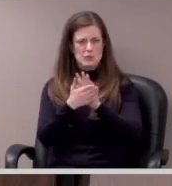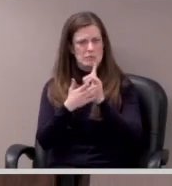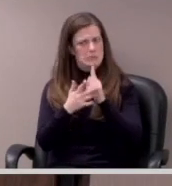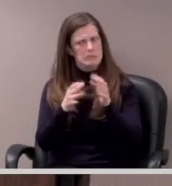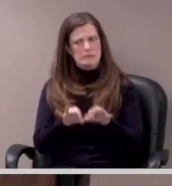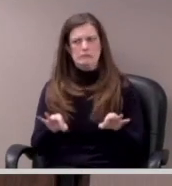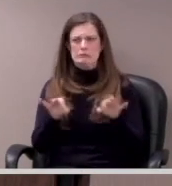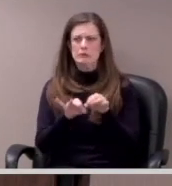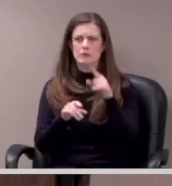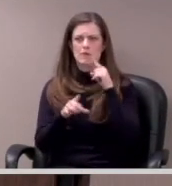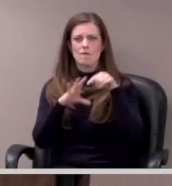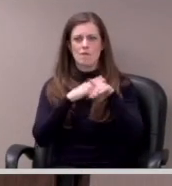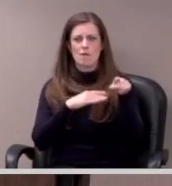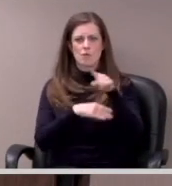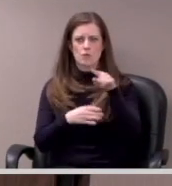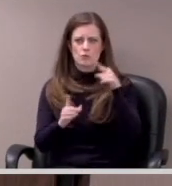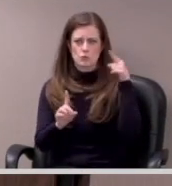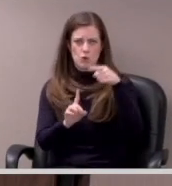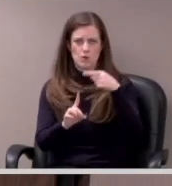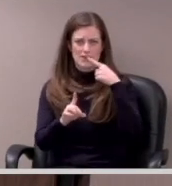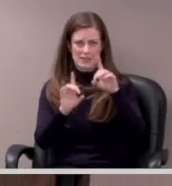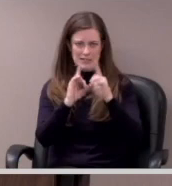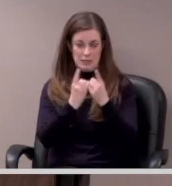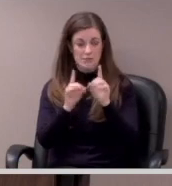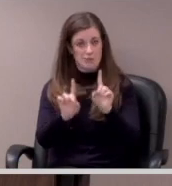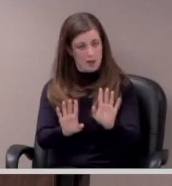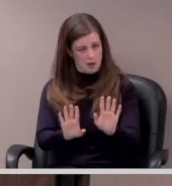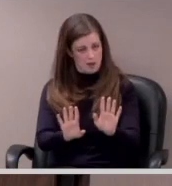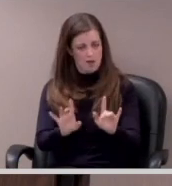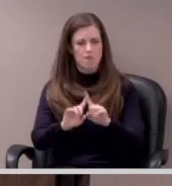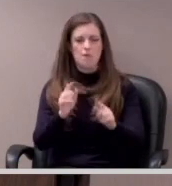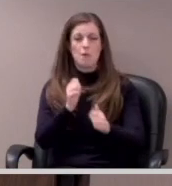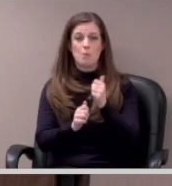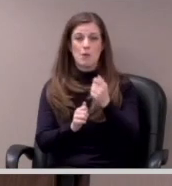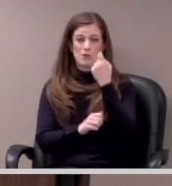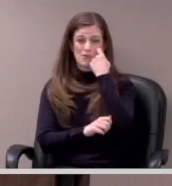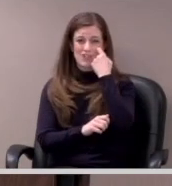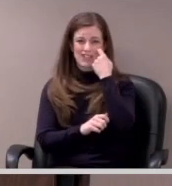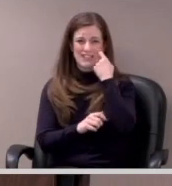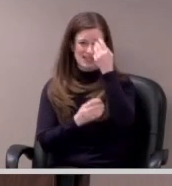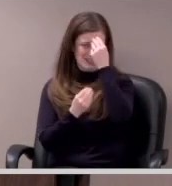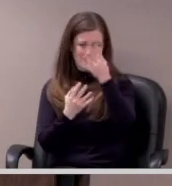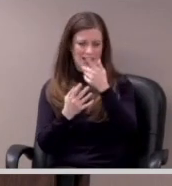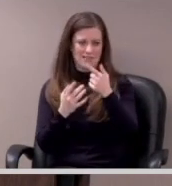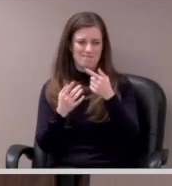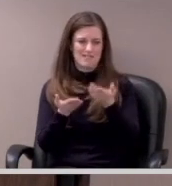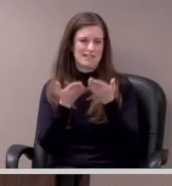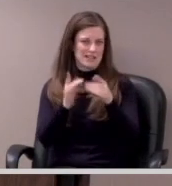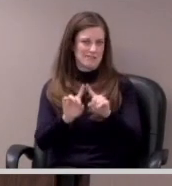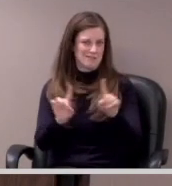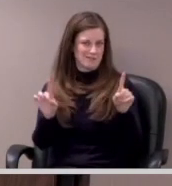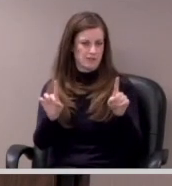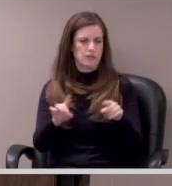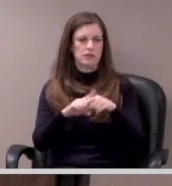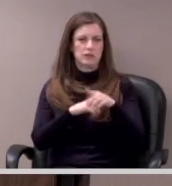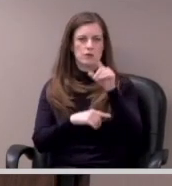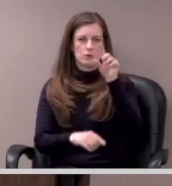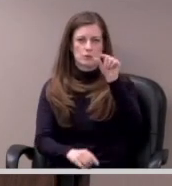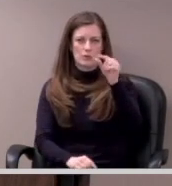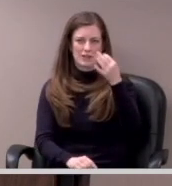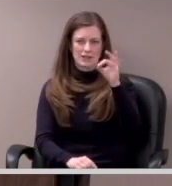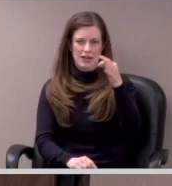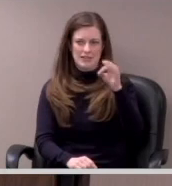the diversity goals of the district. However, more recent data suggests otherwise. In 2018-19 school